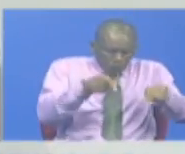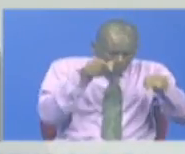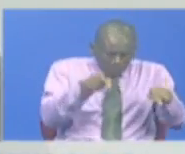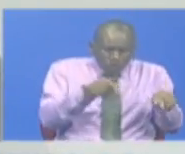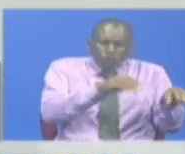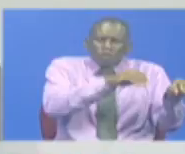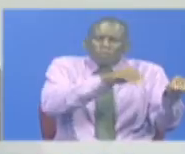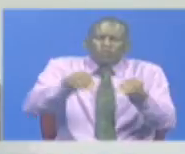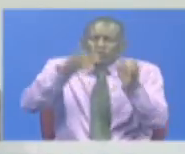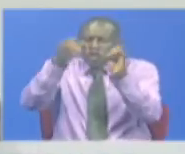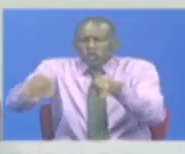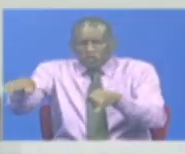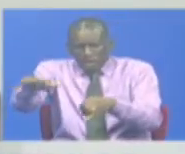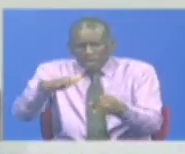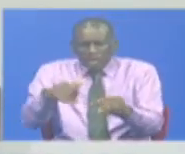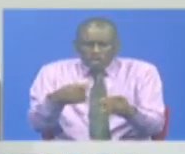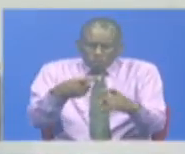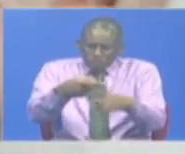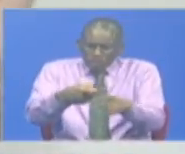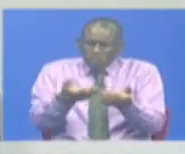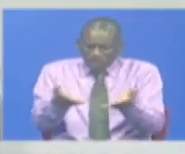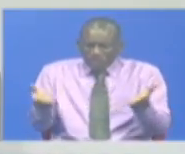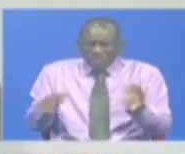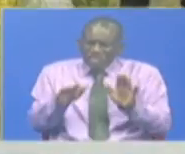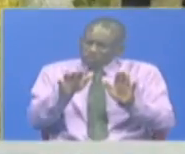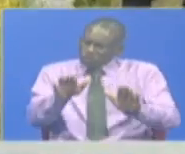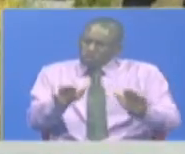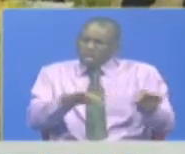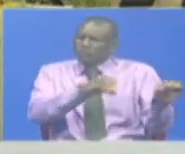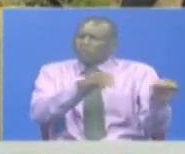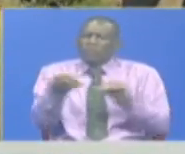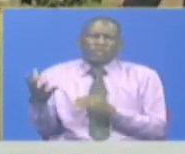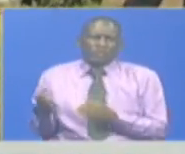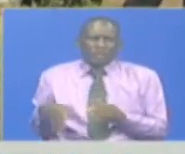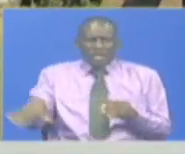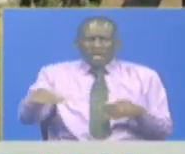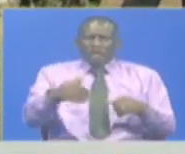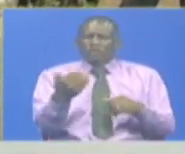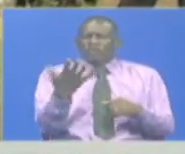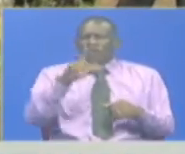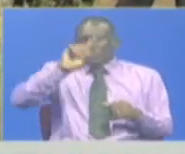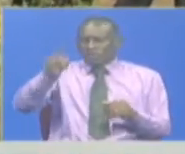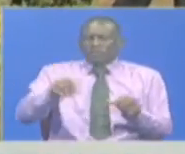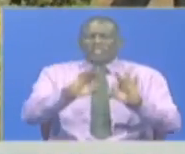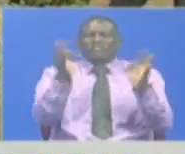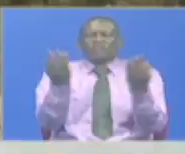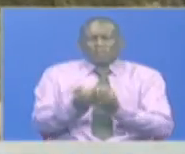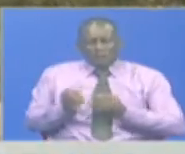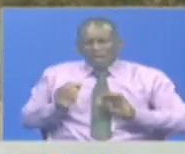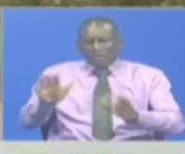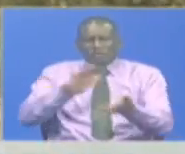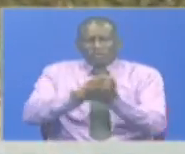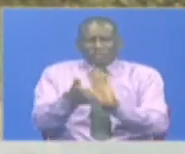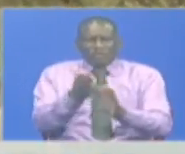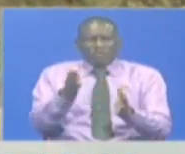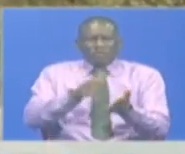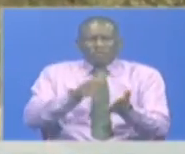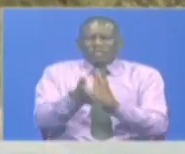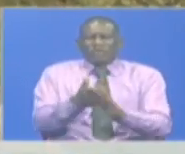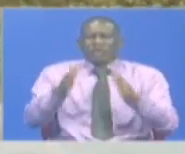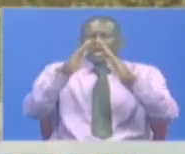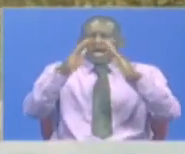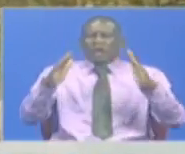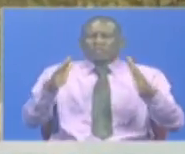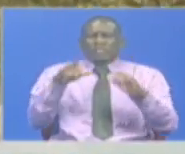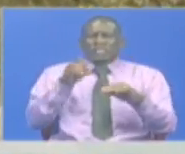kwingine, tutoe vitu zetu polepole, tukuenda mahali hapo. About 5,000 families were left homeless on the 4th of May when the